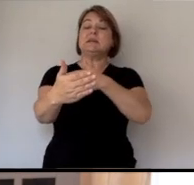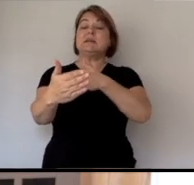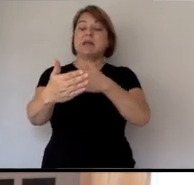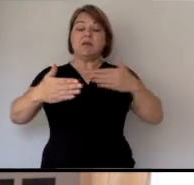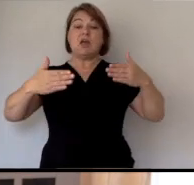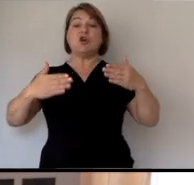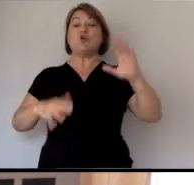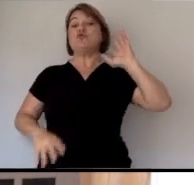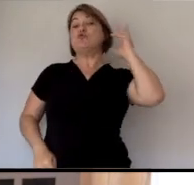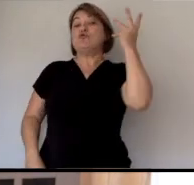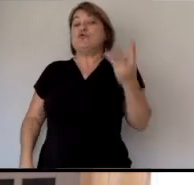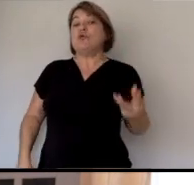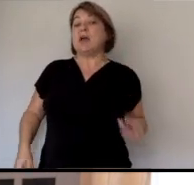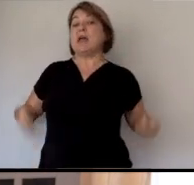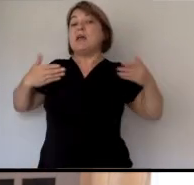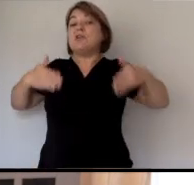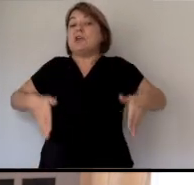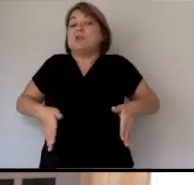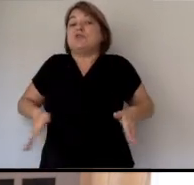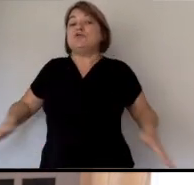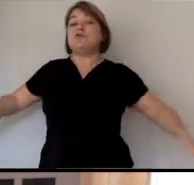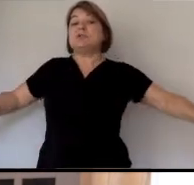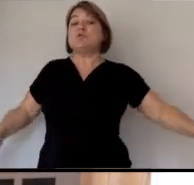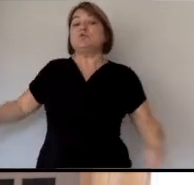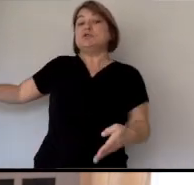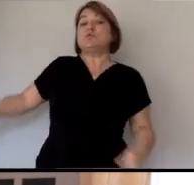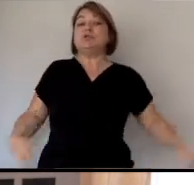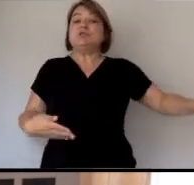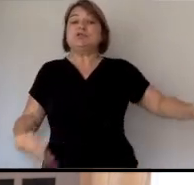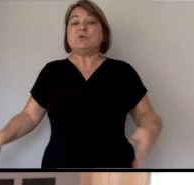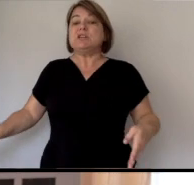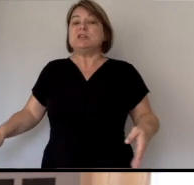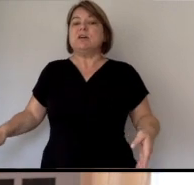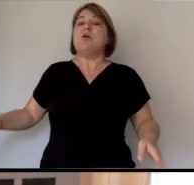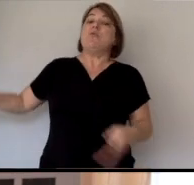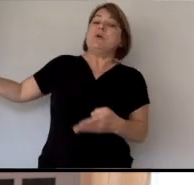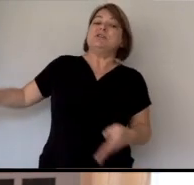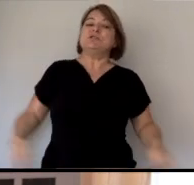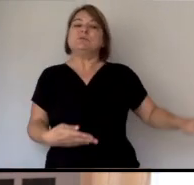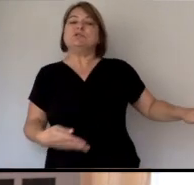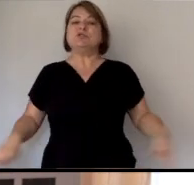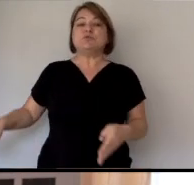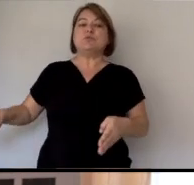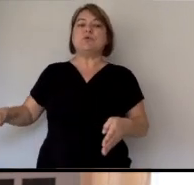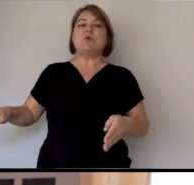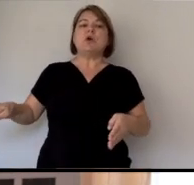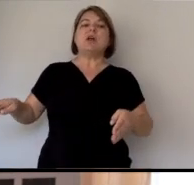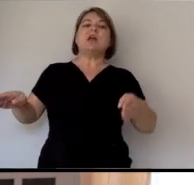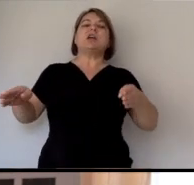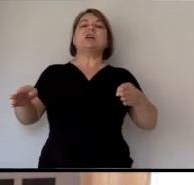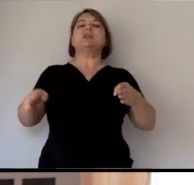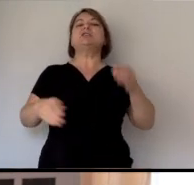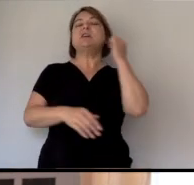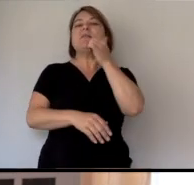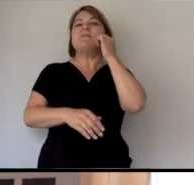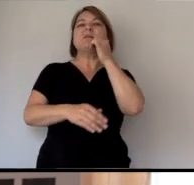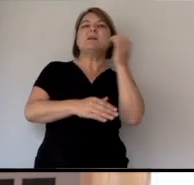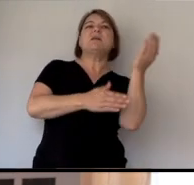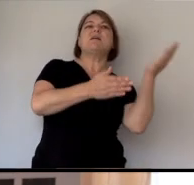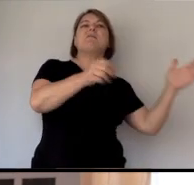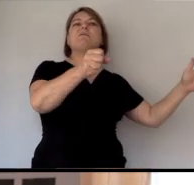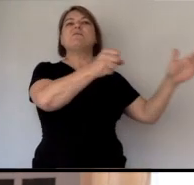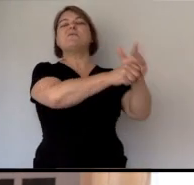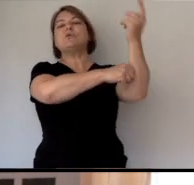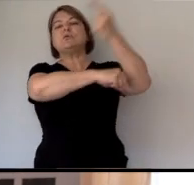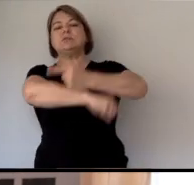The dress on the drag queen goes swish, swish, swish. All through the town. The heels on the drag queen go